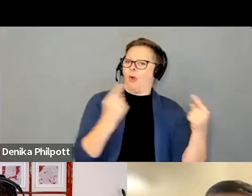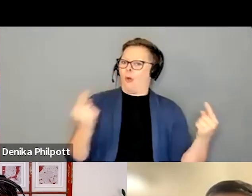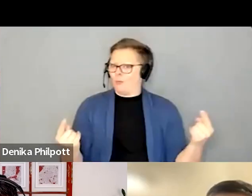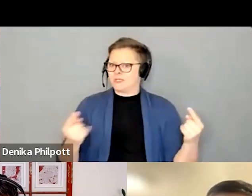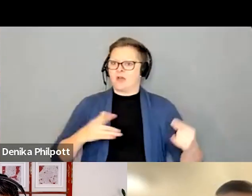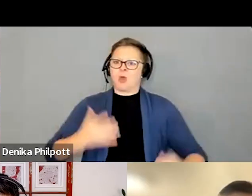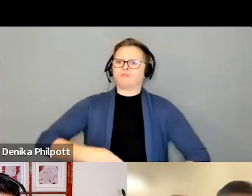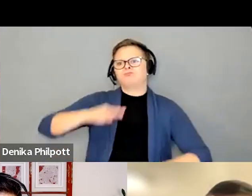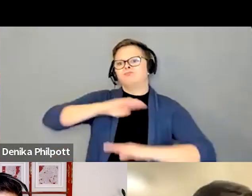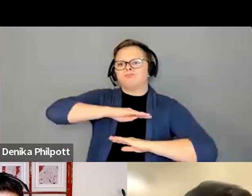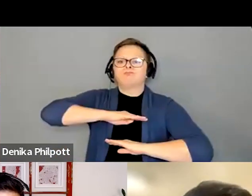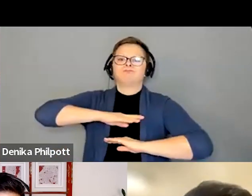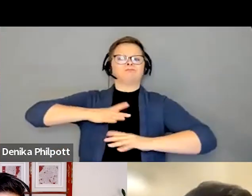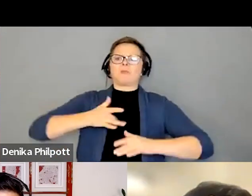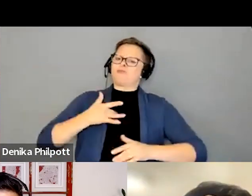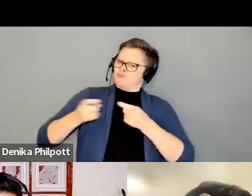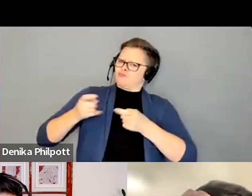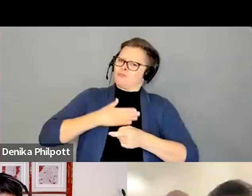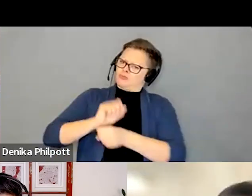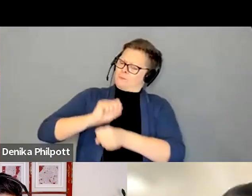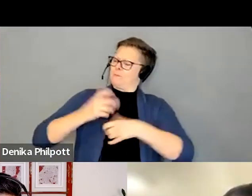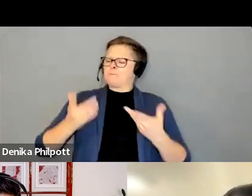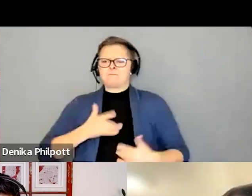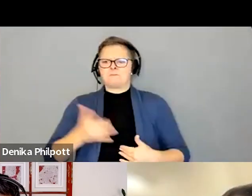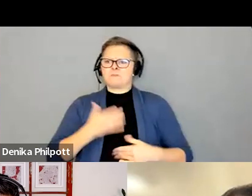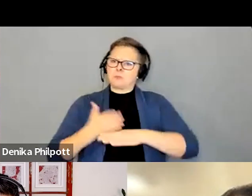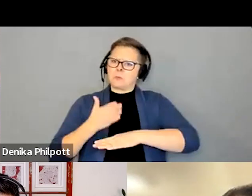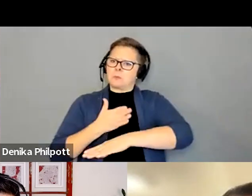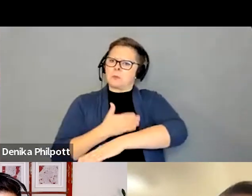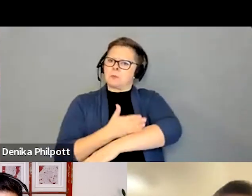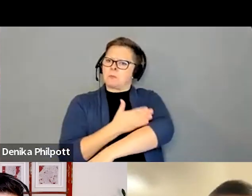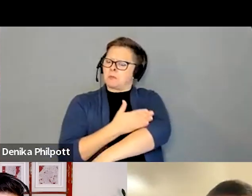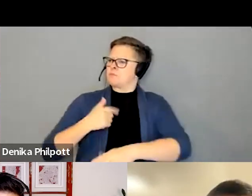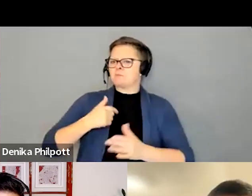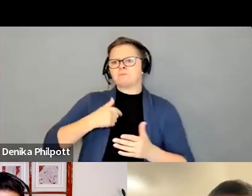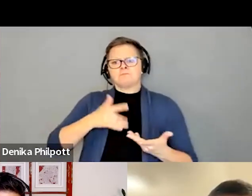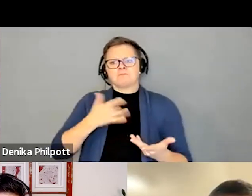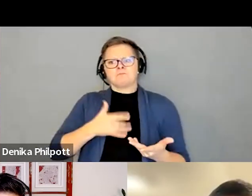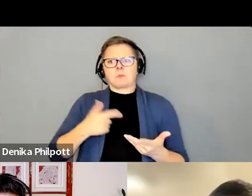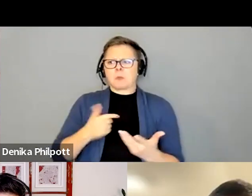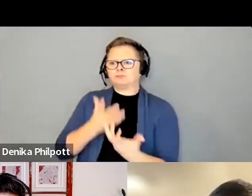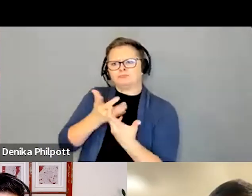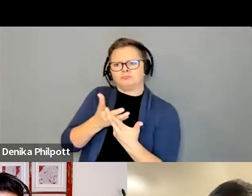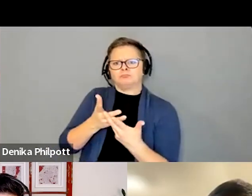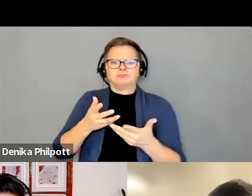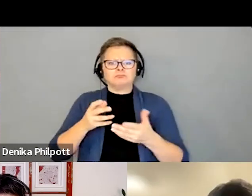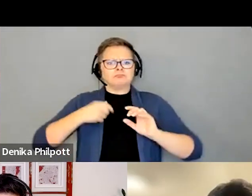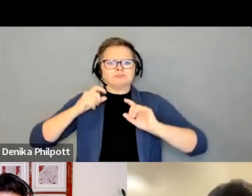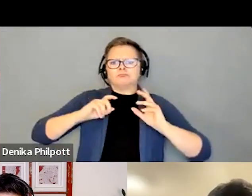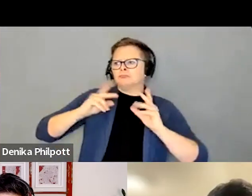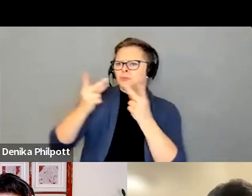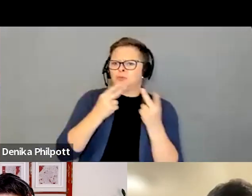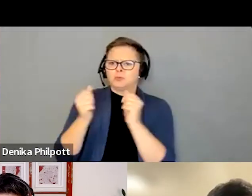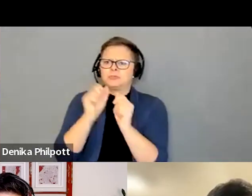having control in your job, to feeling growth and usefulness to society. Among the general population of